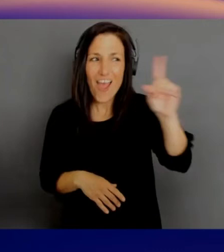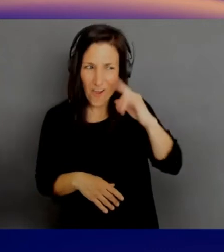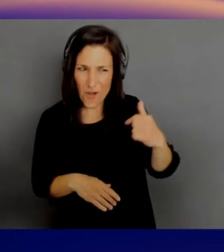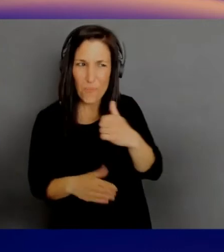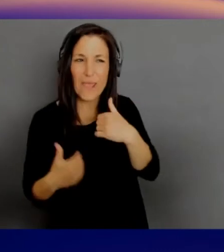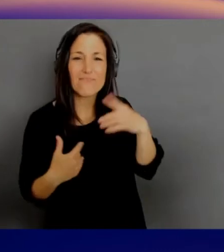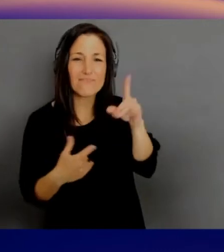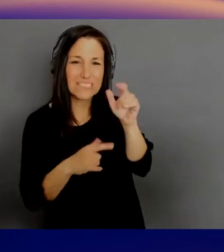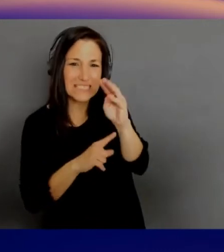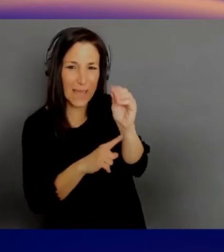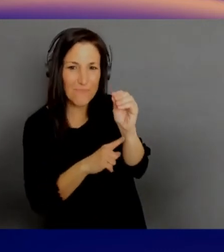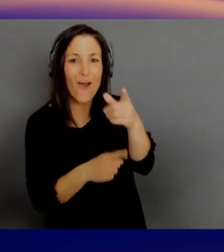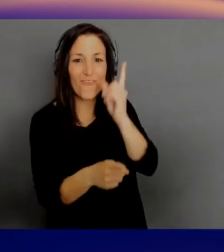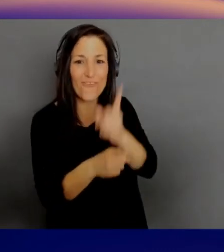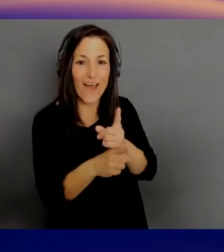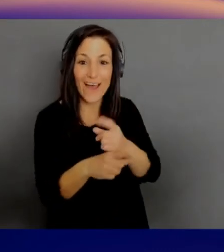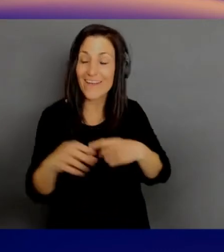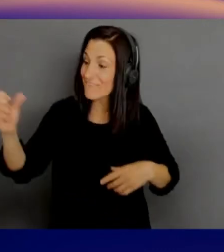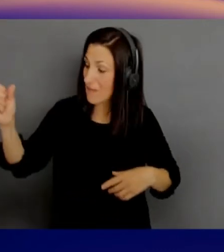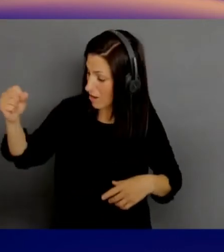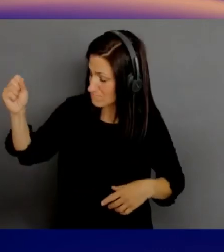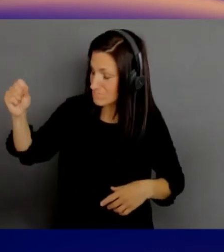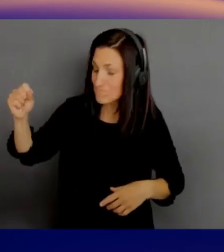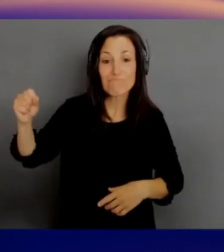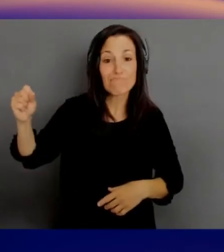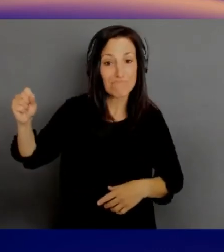there? Yeah. I have a demo We have a- where we